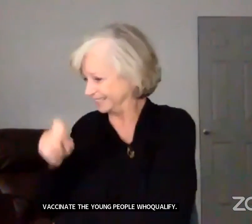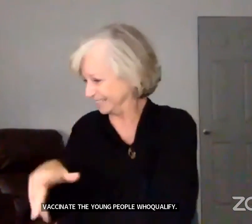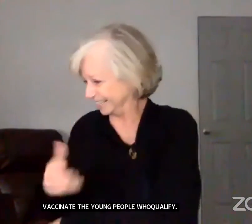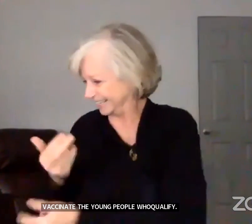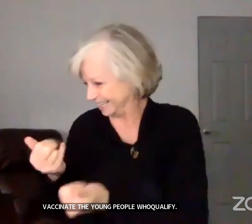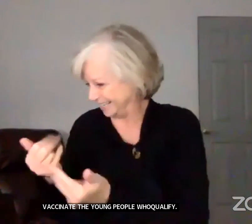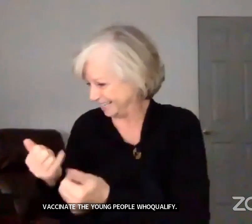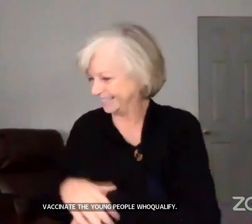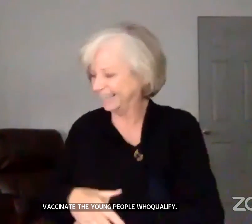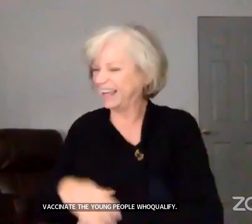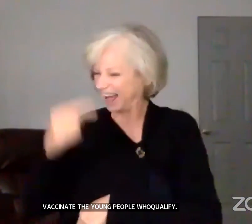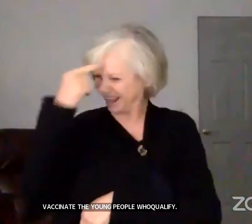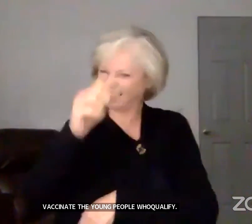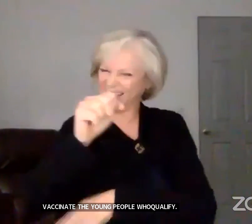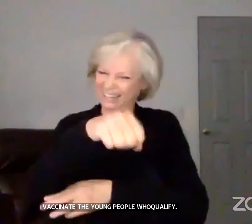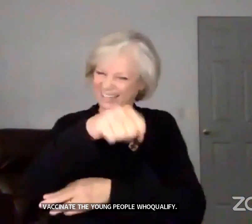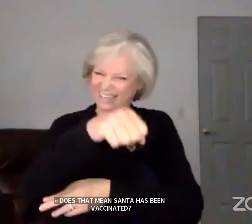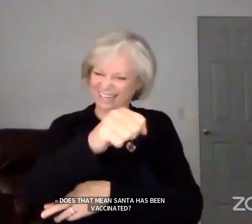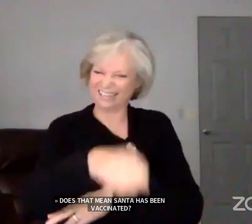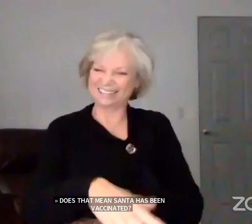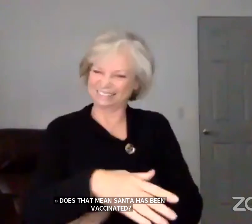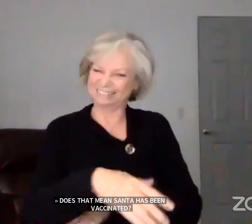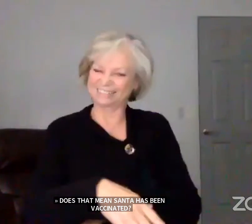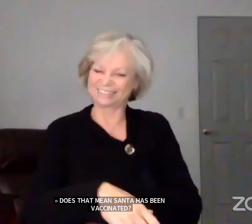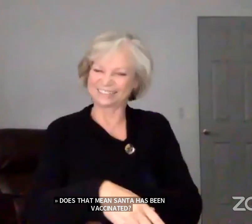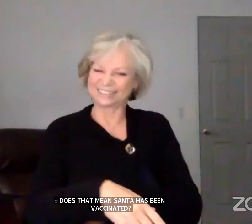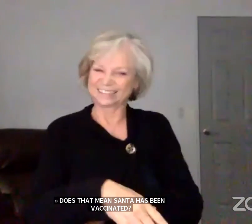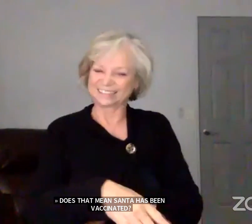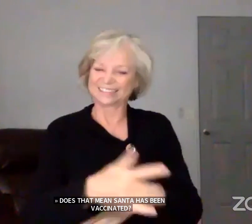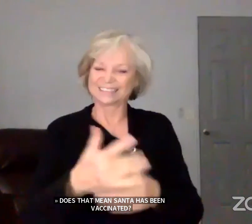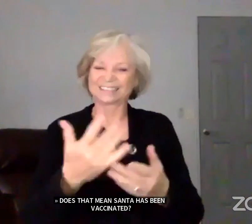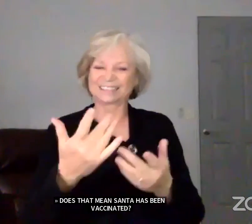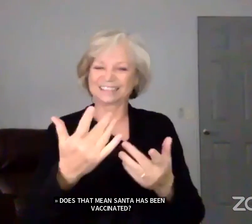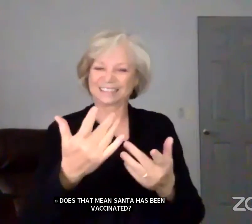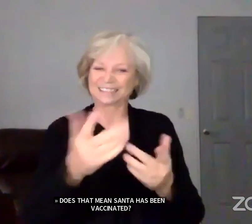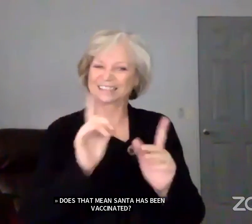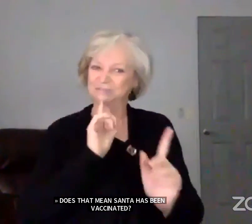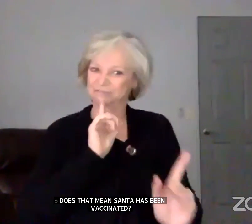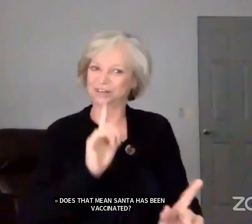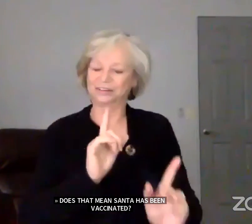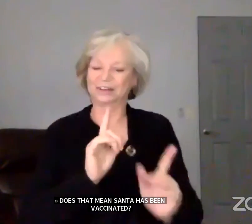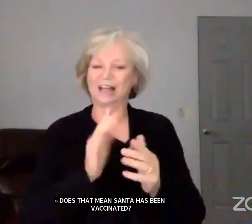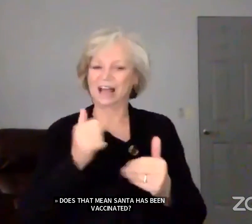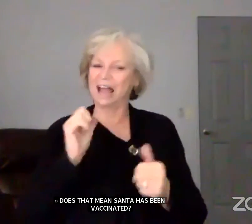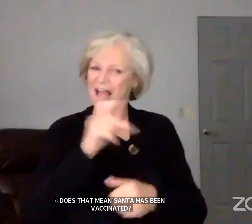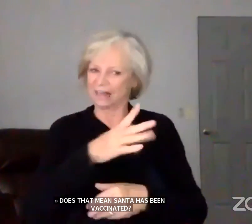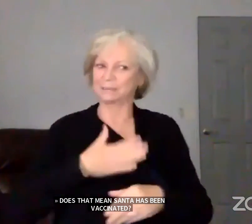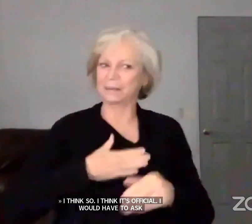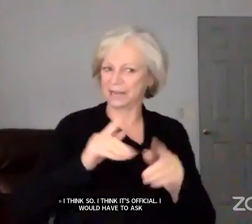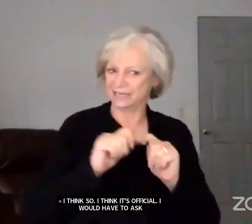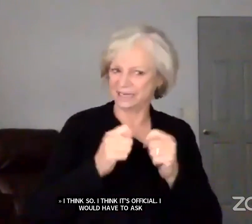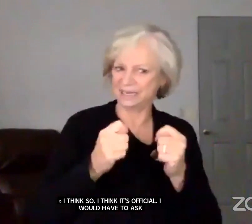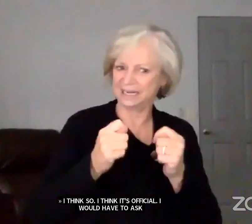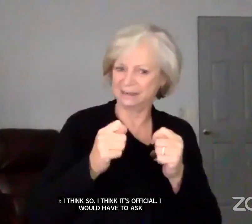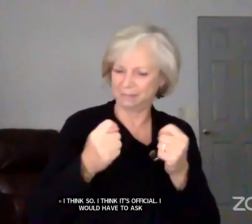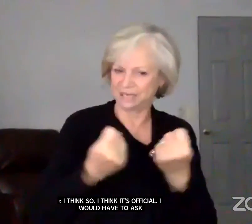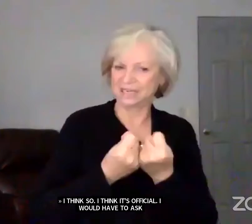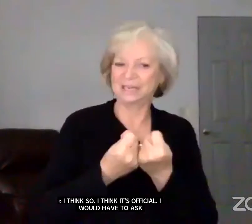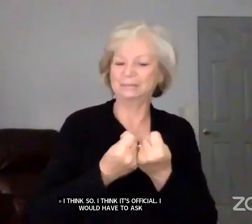it's official. I would have to ask my team, Tao and Natalie, with nothing but love and